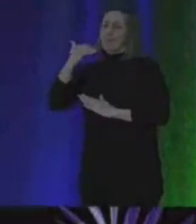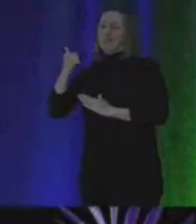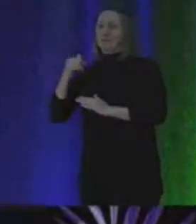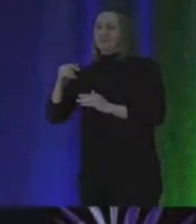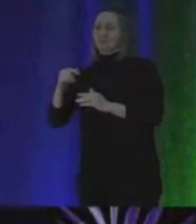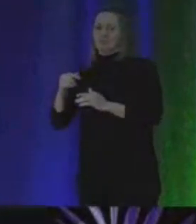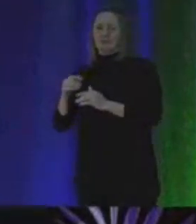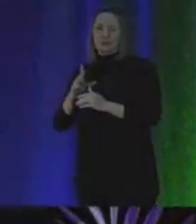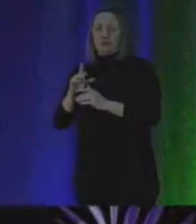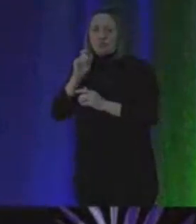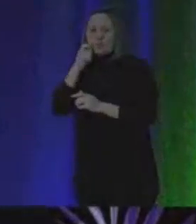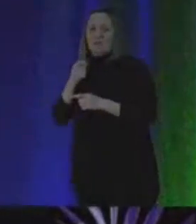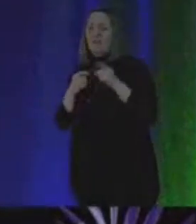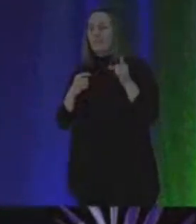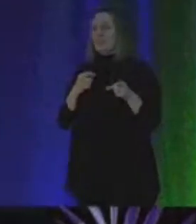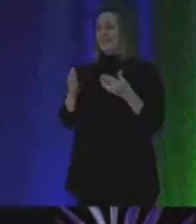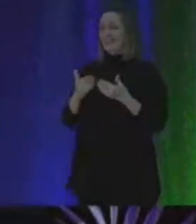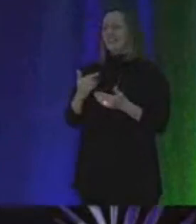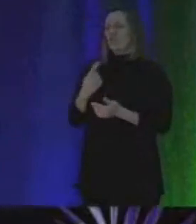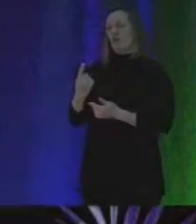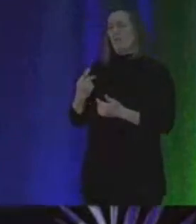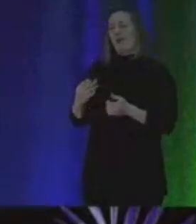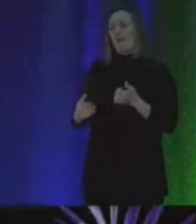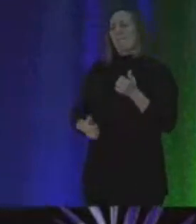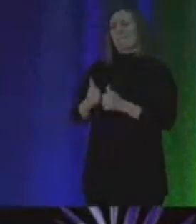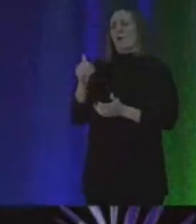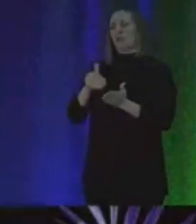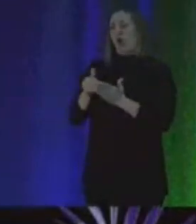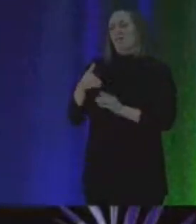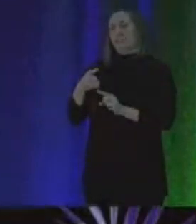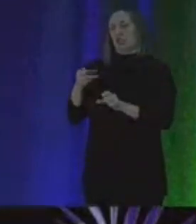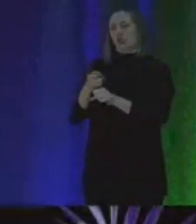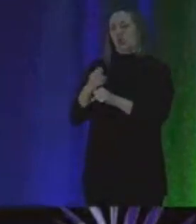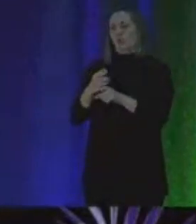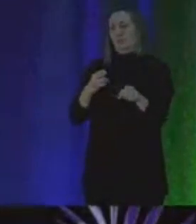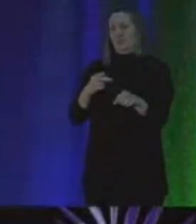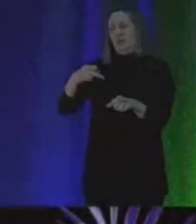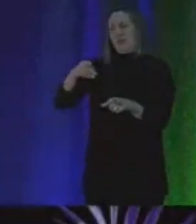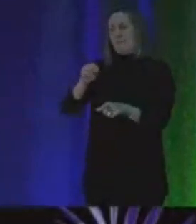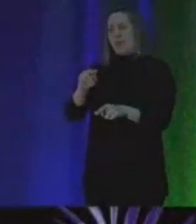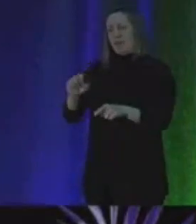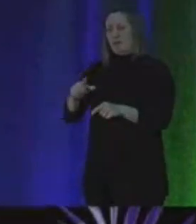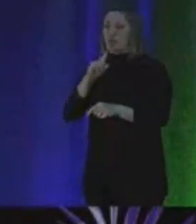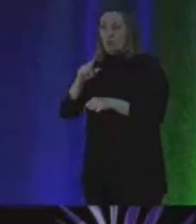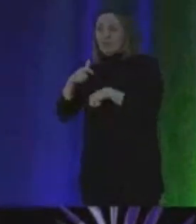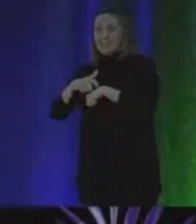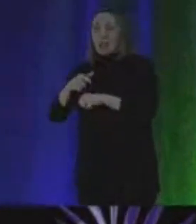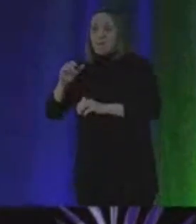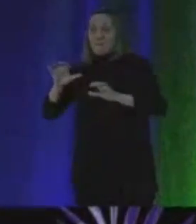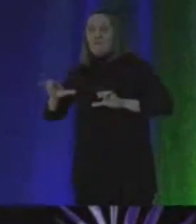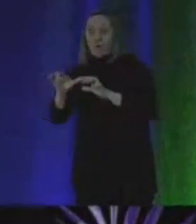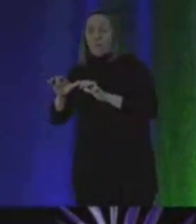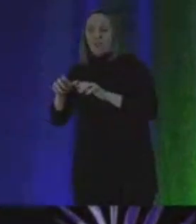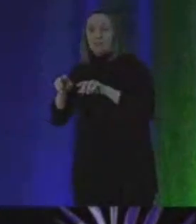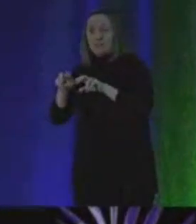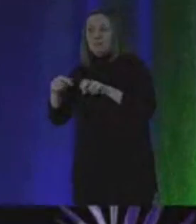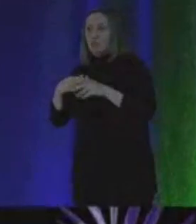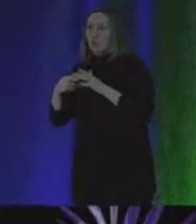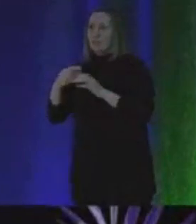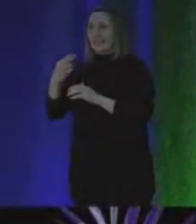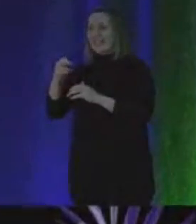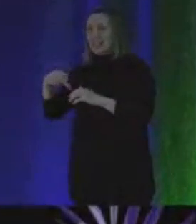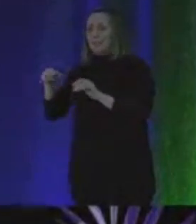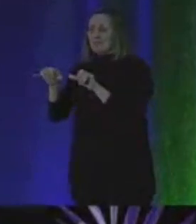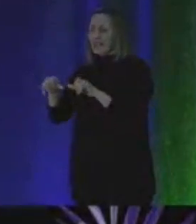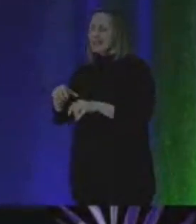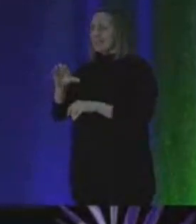like easily one of my most used panels, and you should use it. This is the real-time performance monitor, and it'll let you monitor things like heap size, CPU,